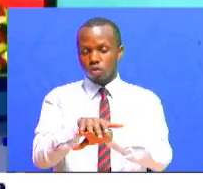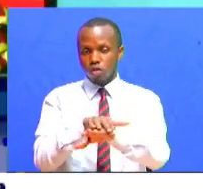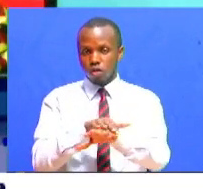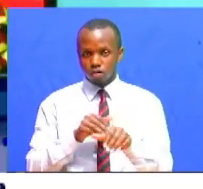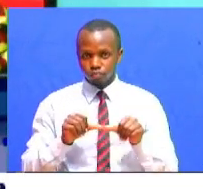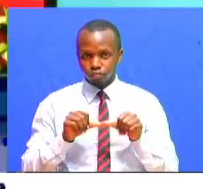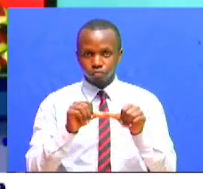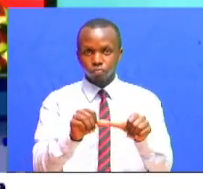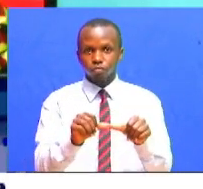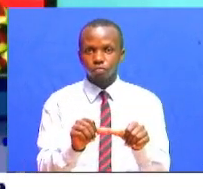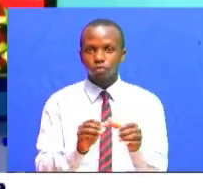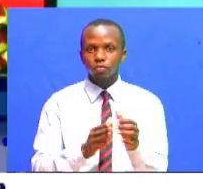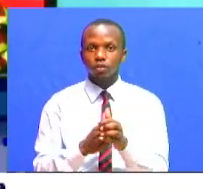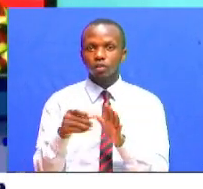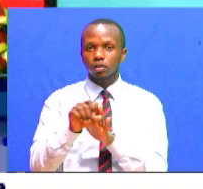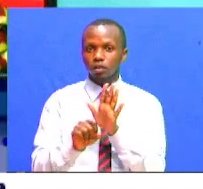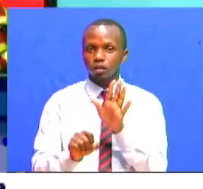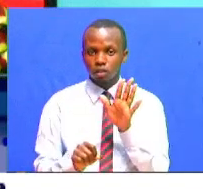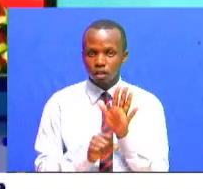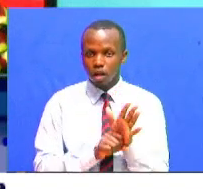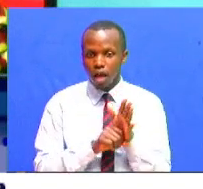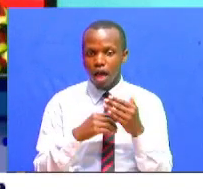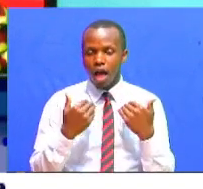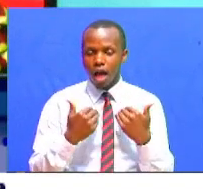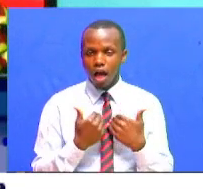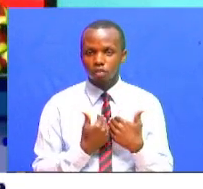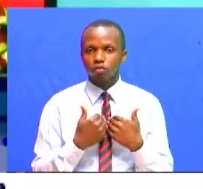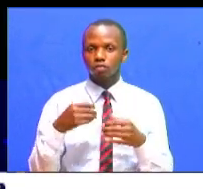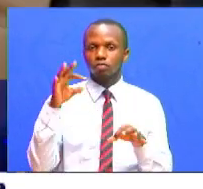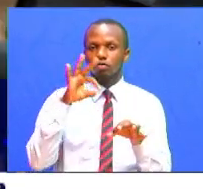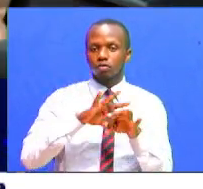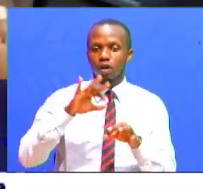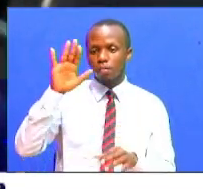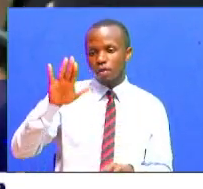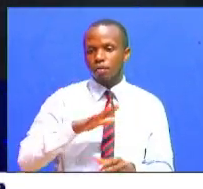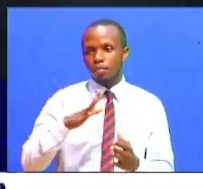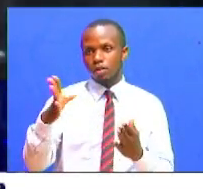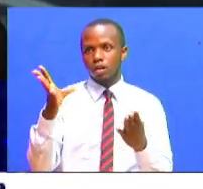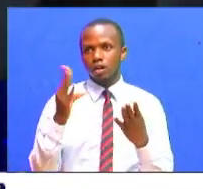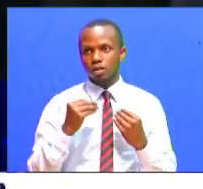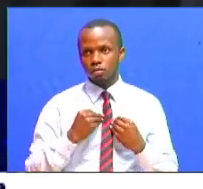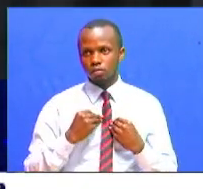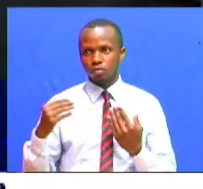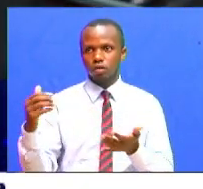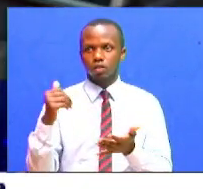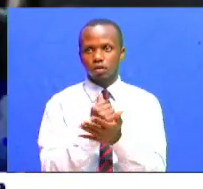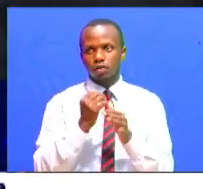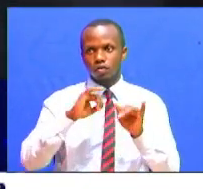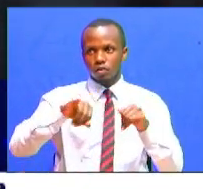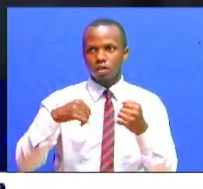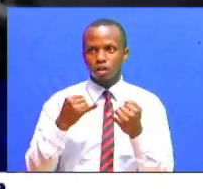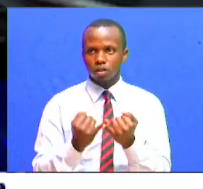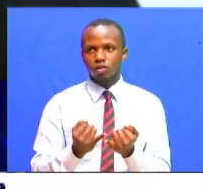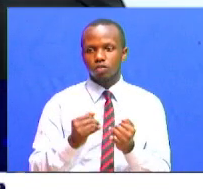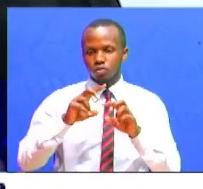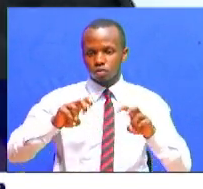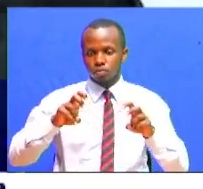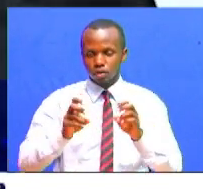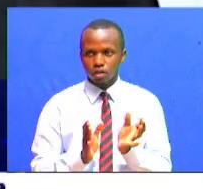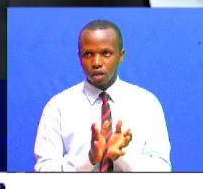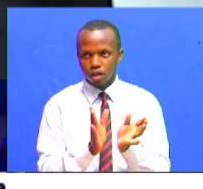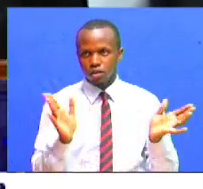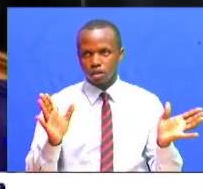Police Service leadership, pending the nomination, parliamentary approval and appointment of a new Inspector General. The President